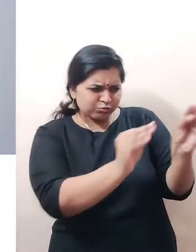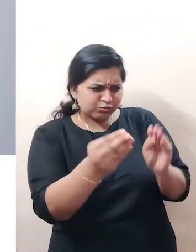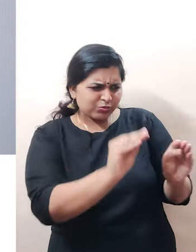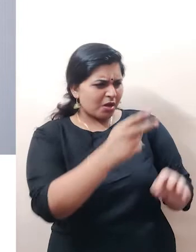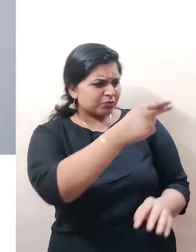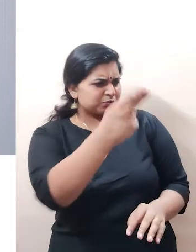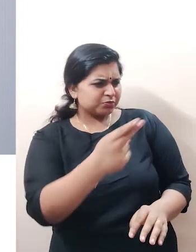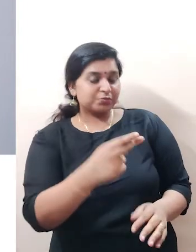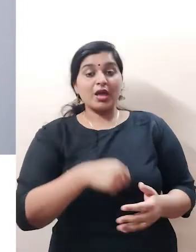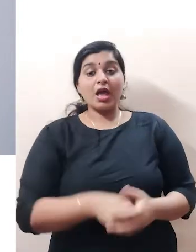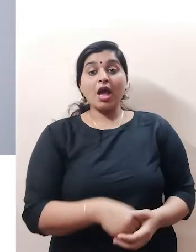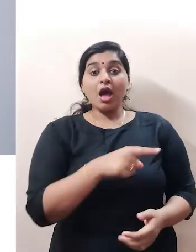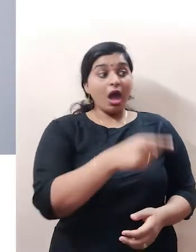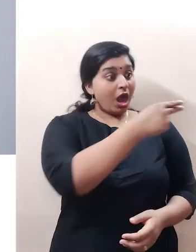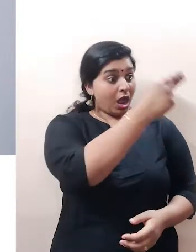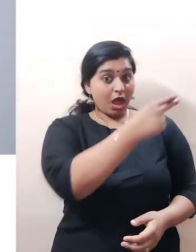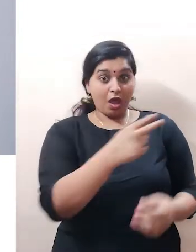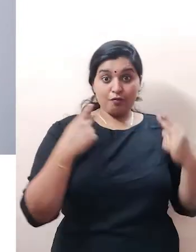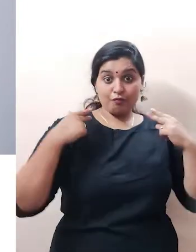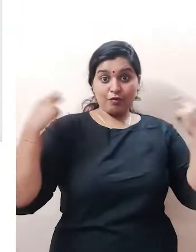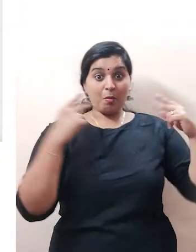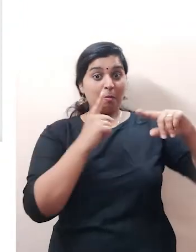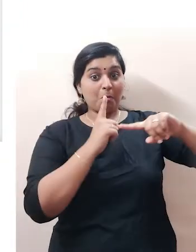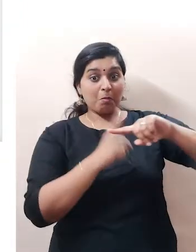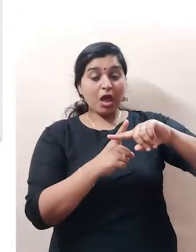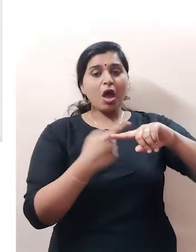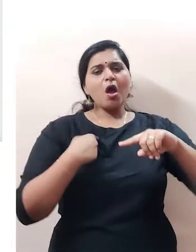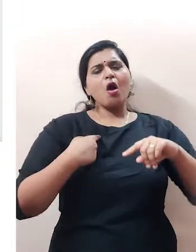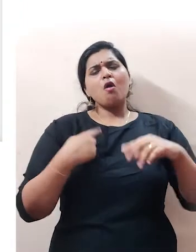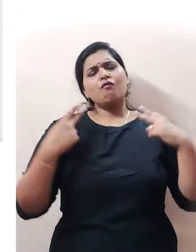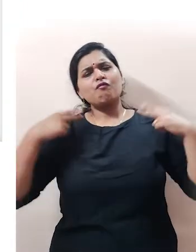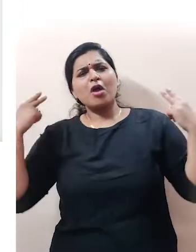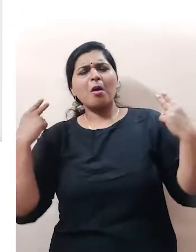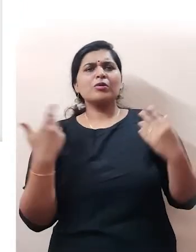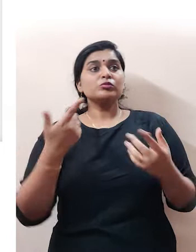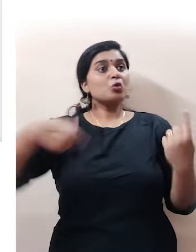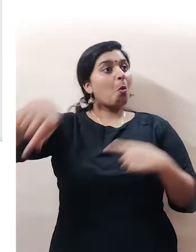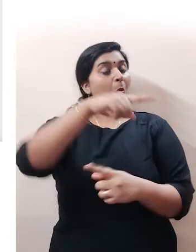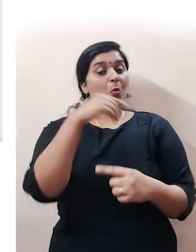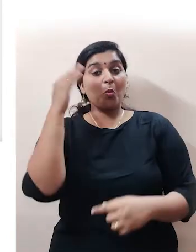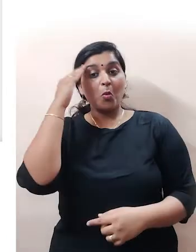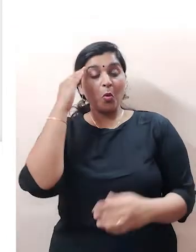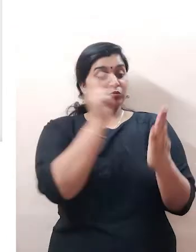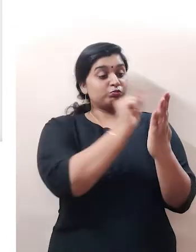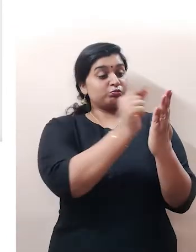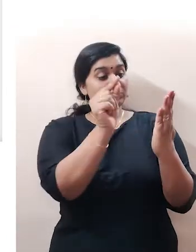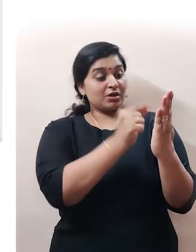artistic practice, he was also a celebrated writer, scholar, teacher, and art